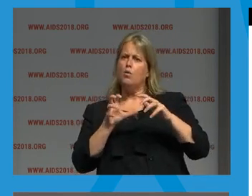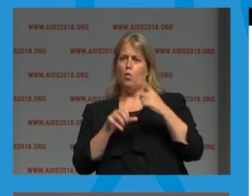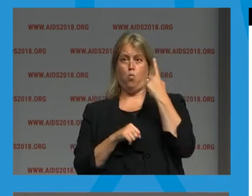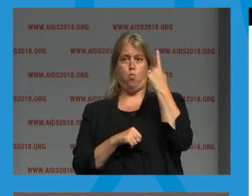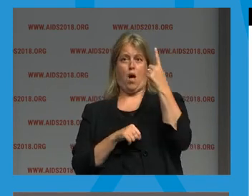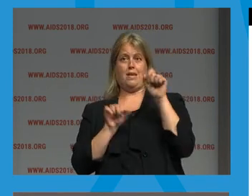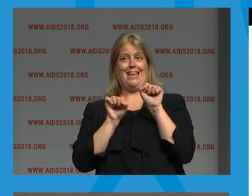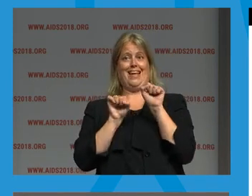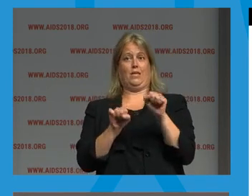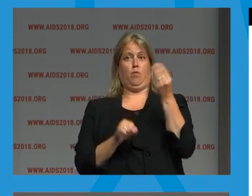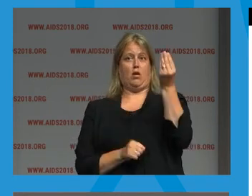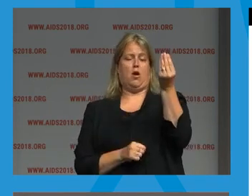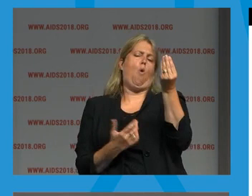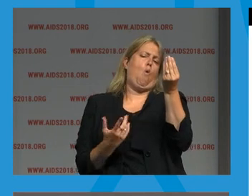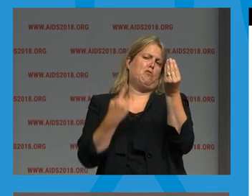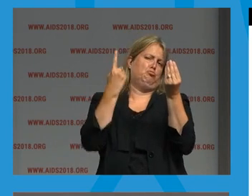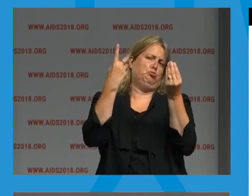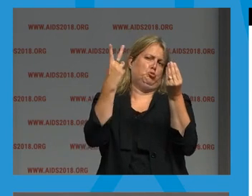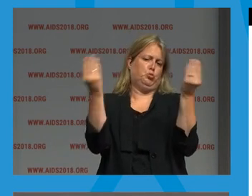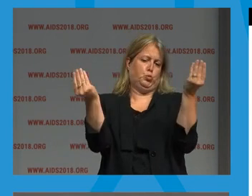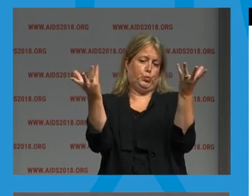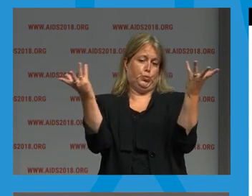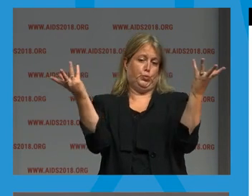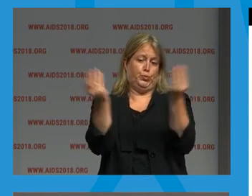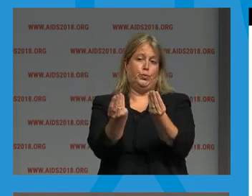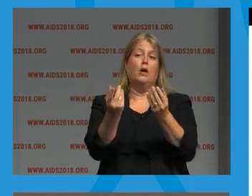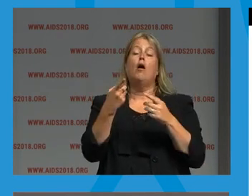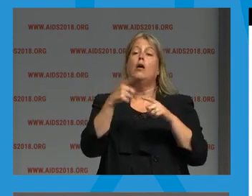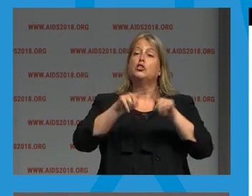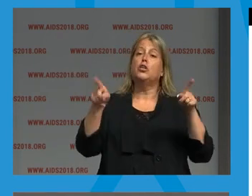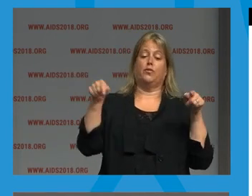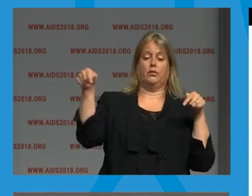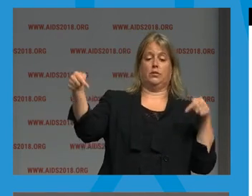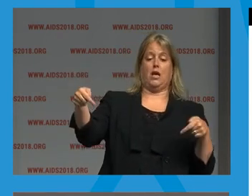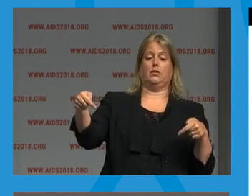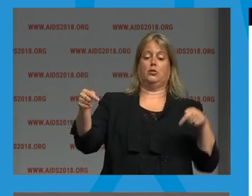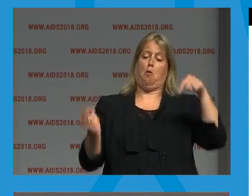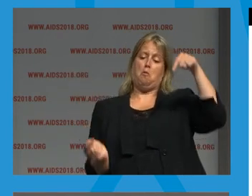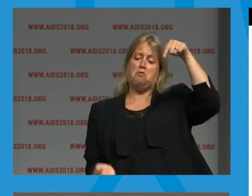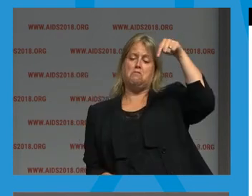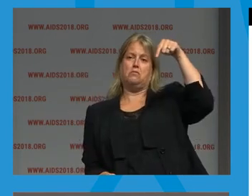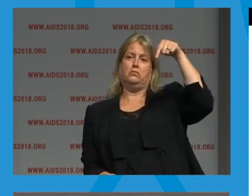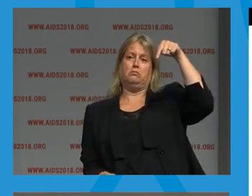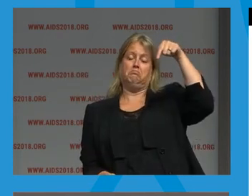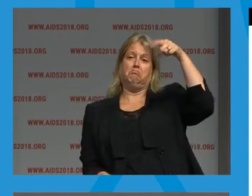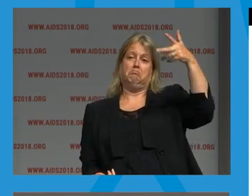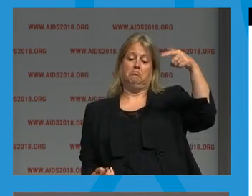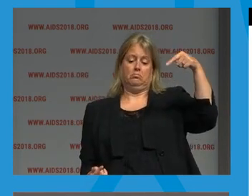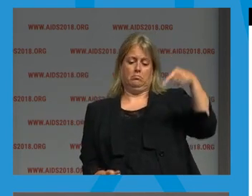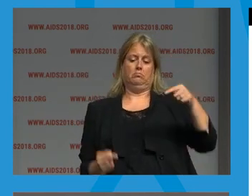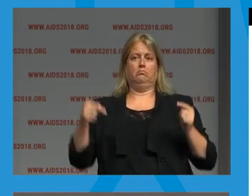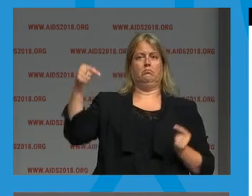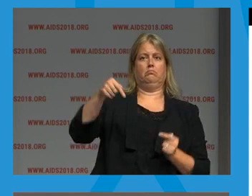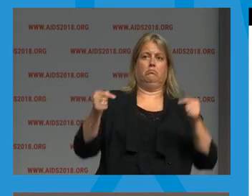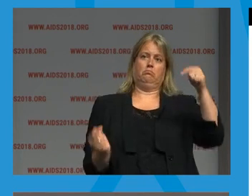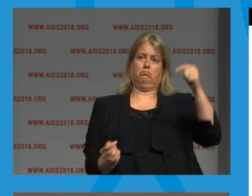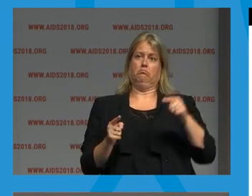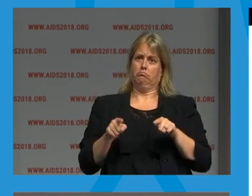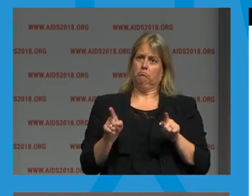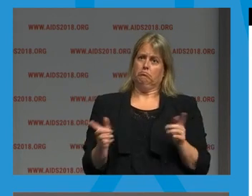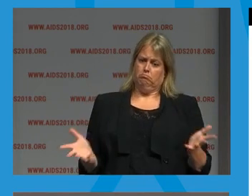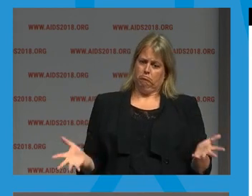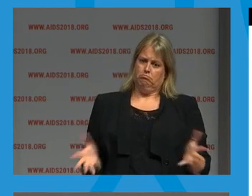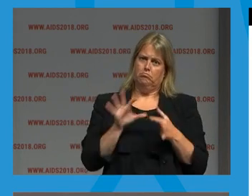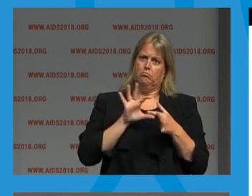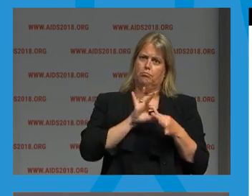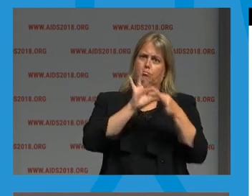antibody or 2 antibodies at a different site, or a 3rd antibody at a different site of neutralizing epitope,